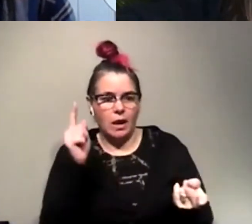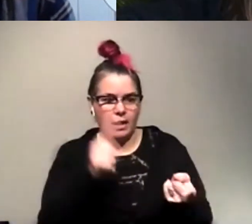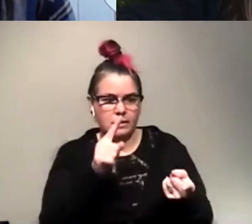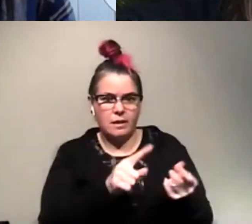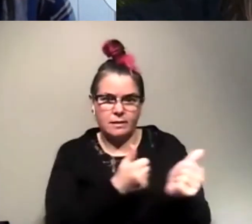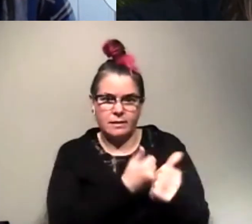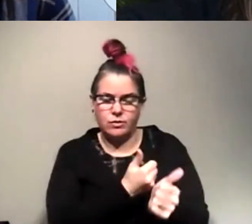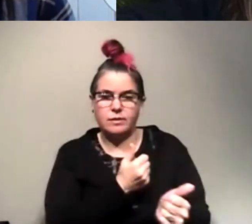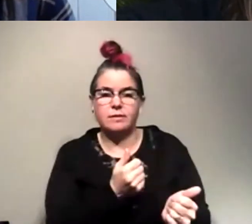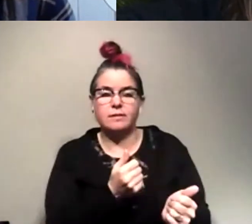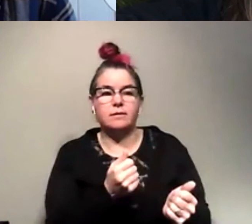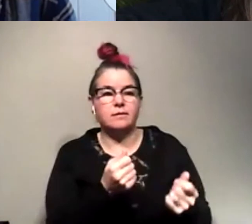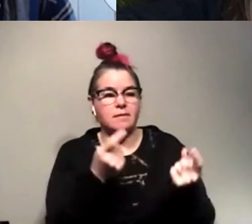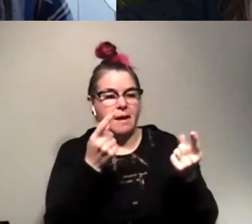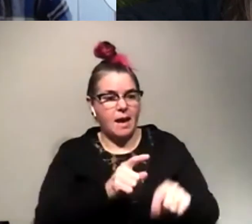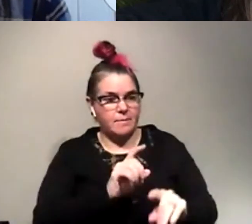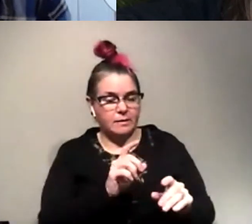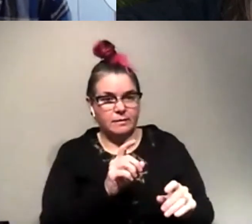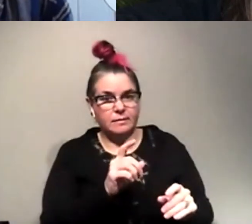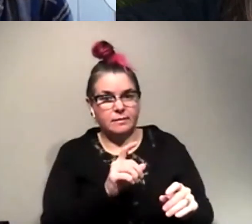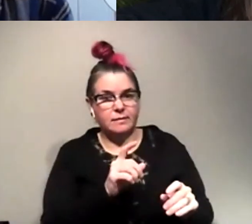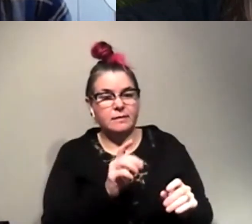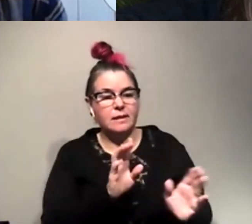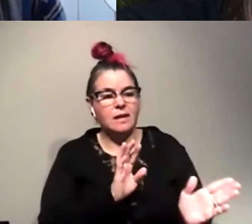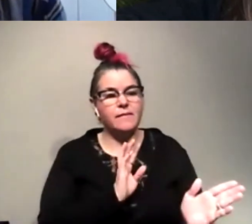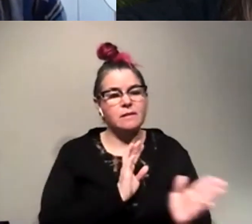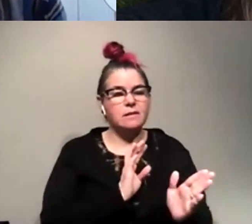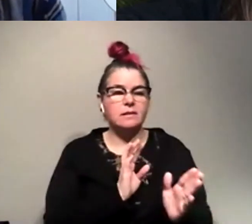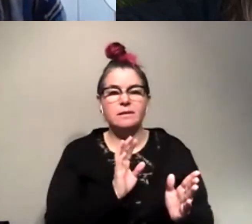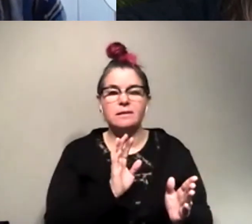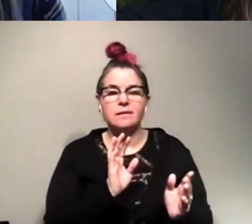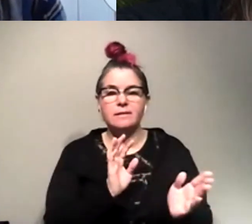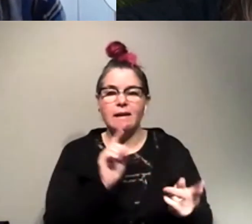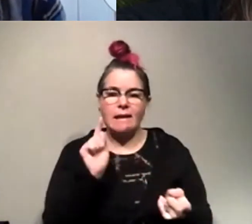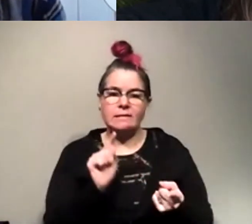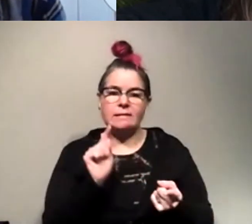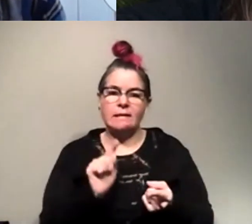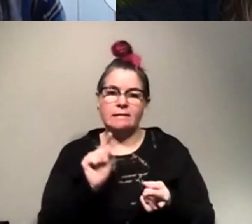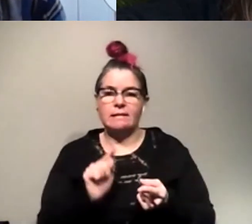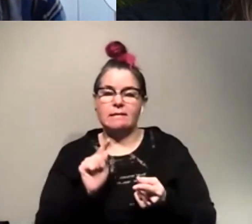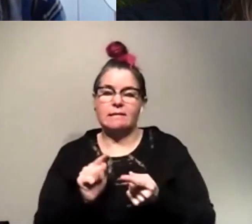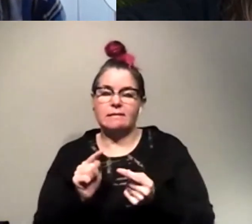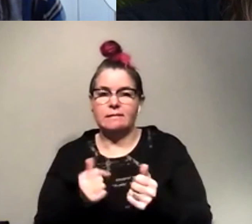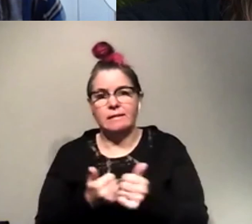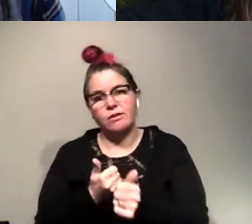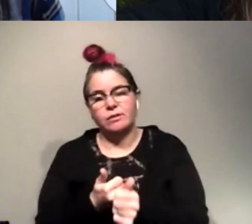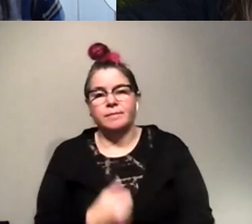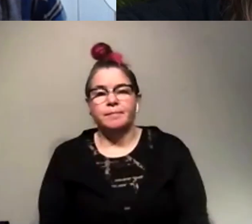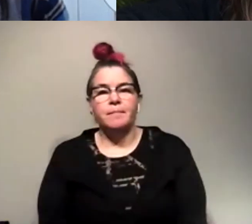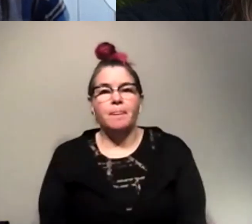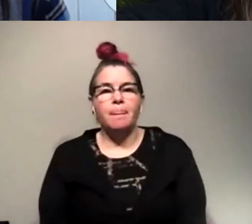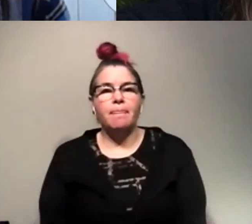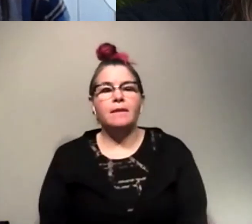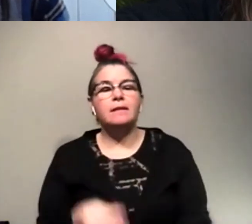take this thing that happens and give them a little nudge? You know, how do we find a way to, instead of